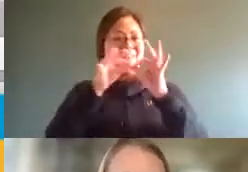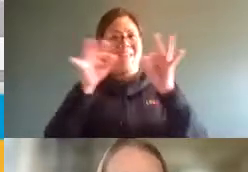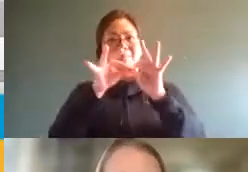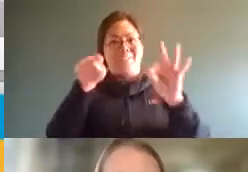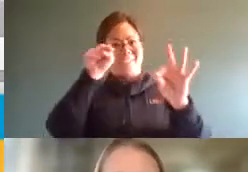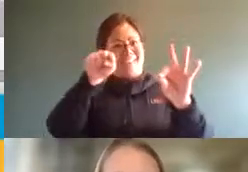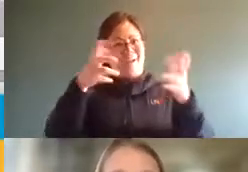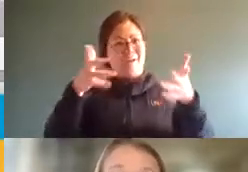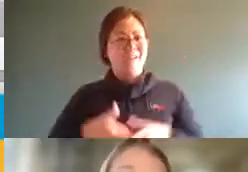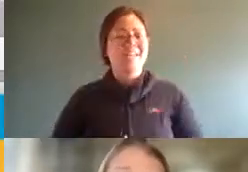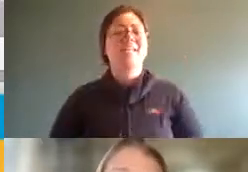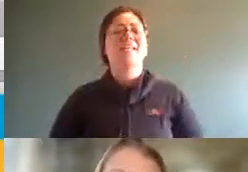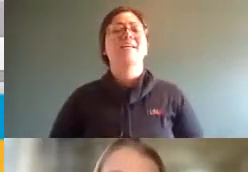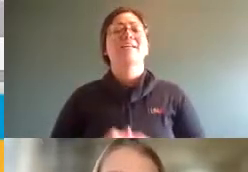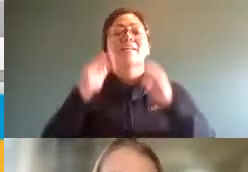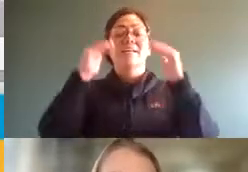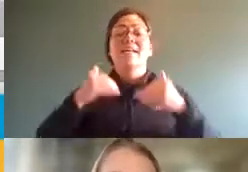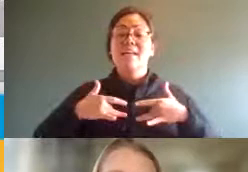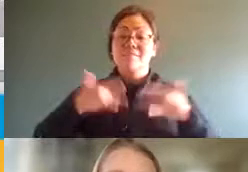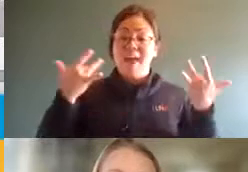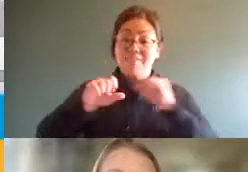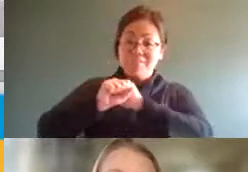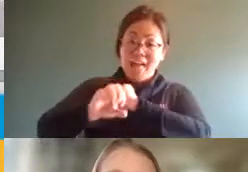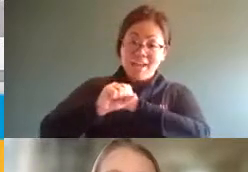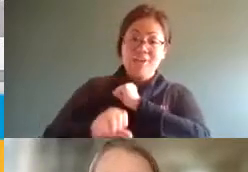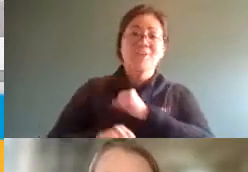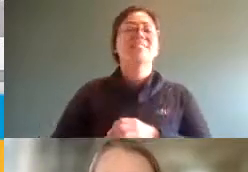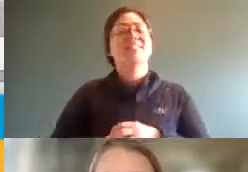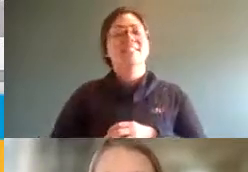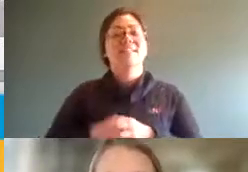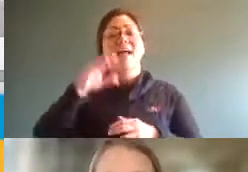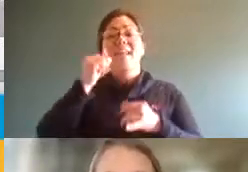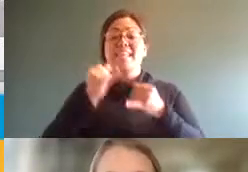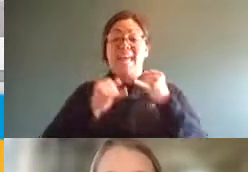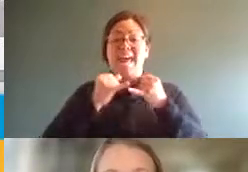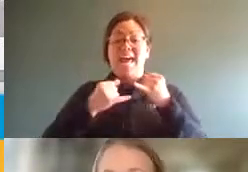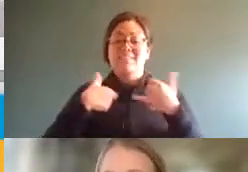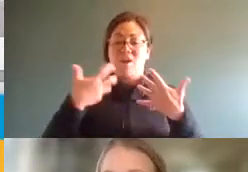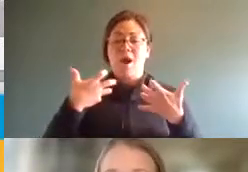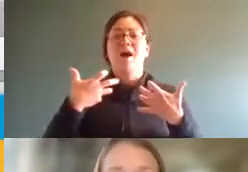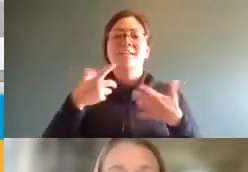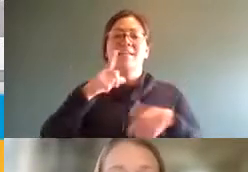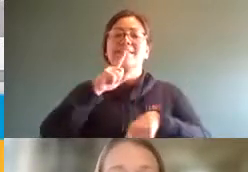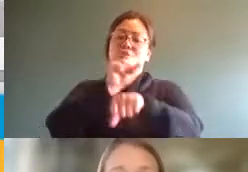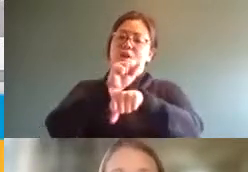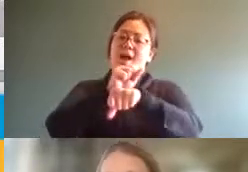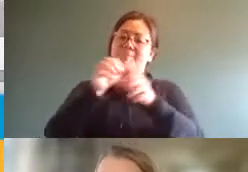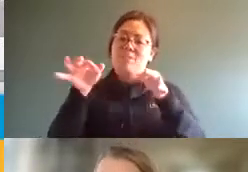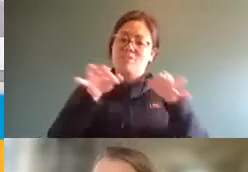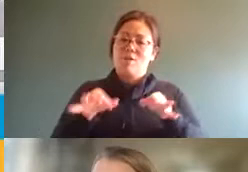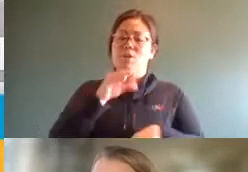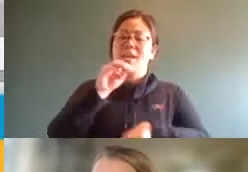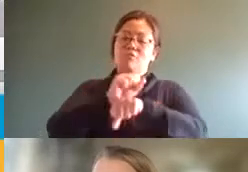you, event flyers. And then the last one I want to drive home are job descriptions and